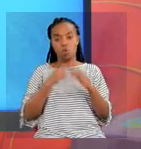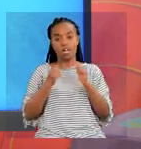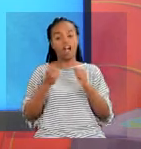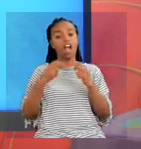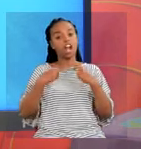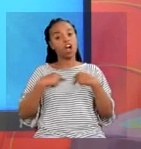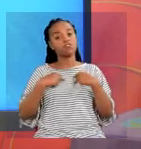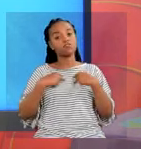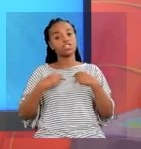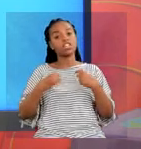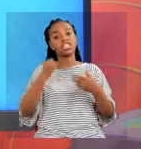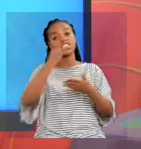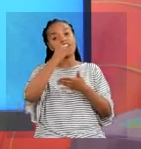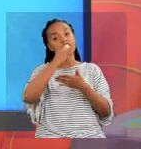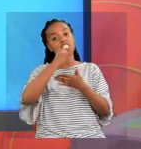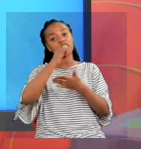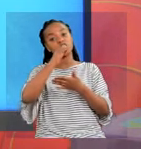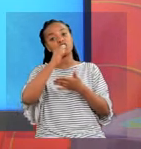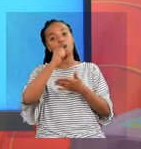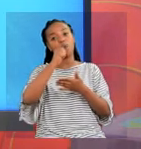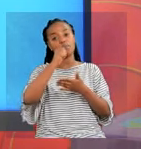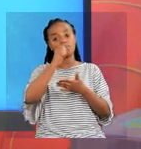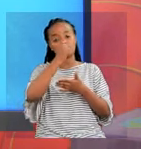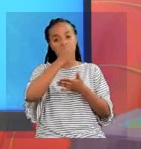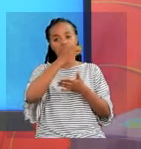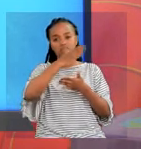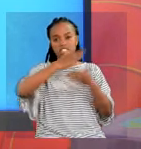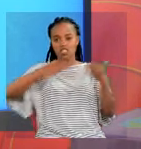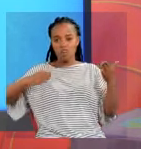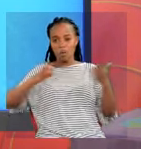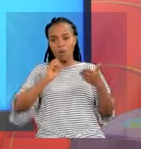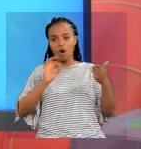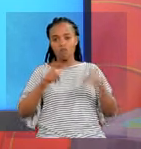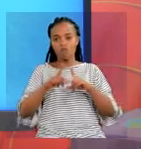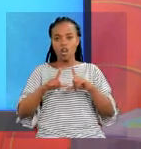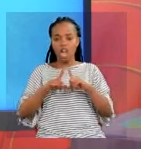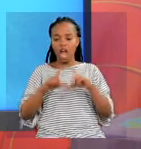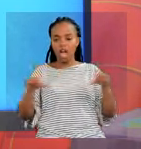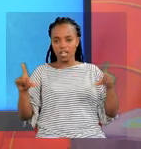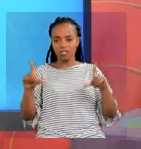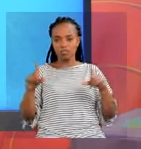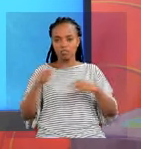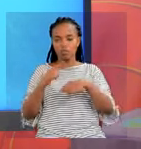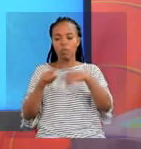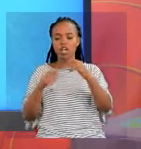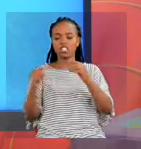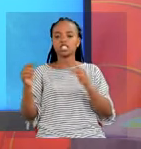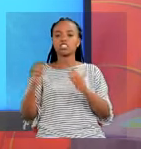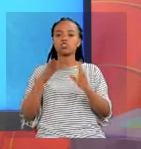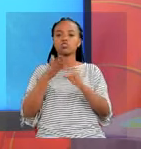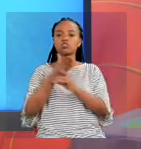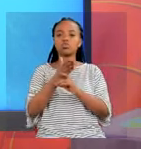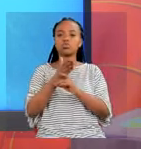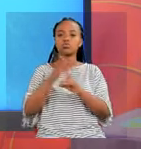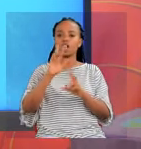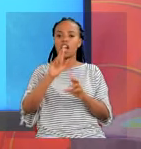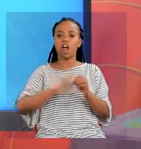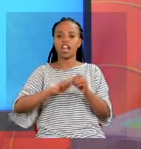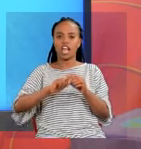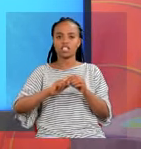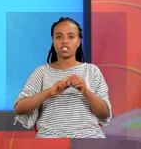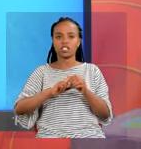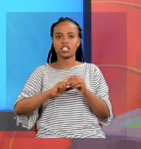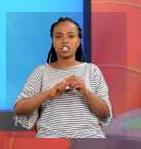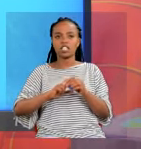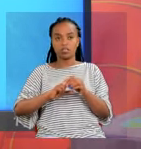of this a line passing through this radius. If you have the slope of